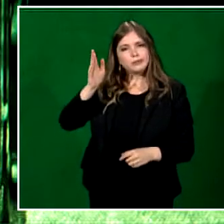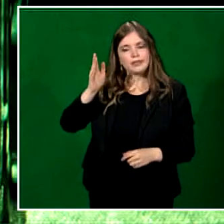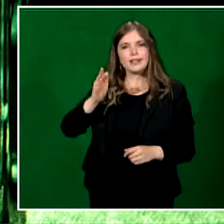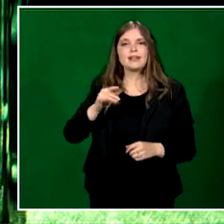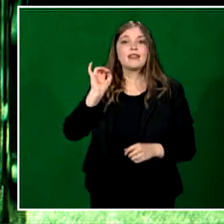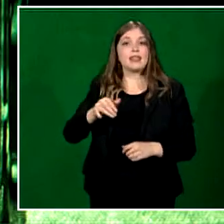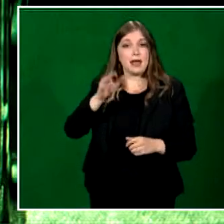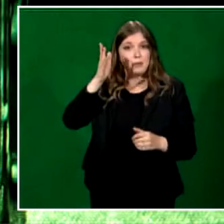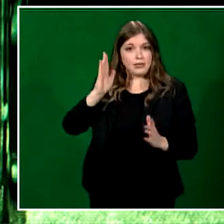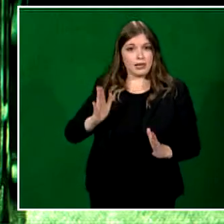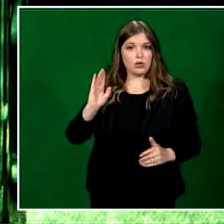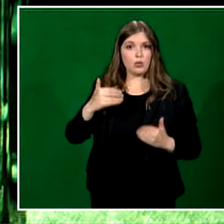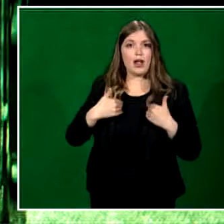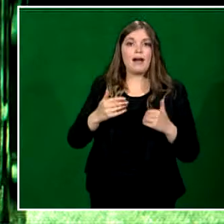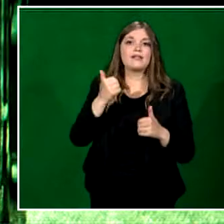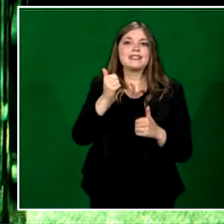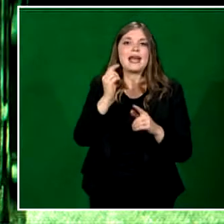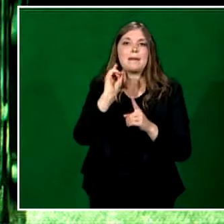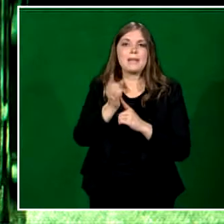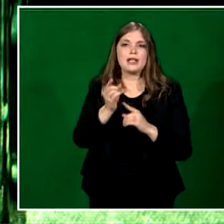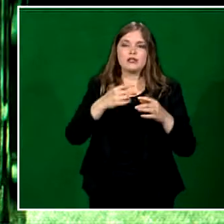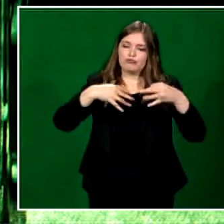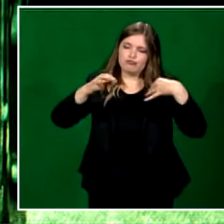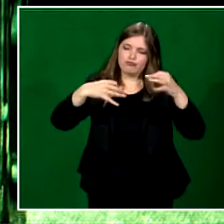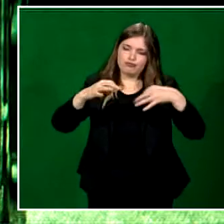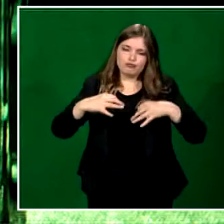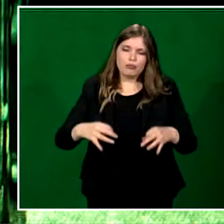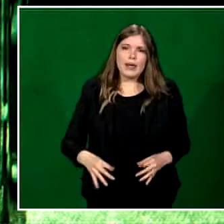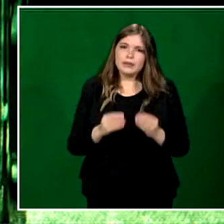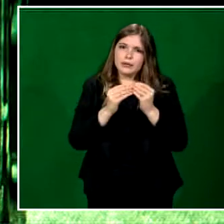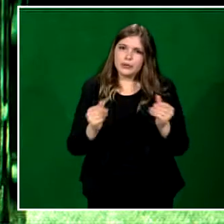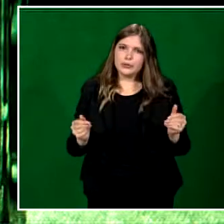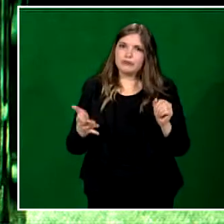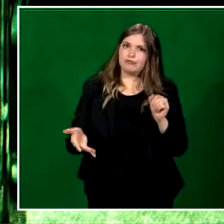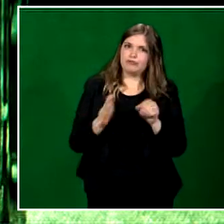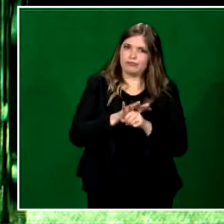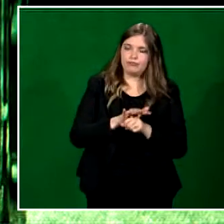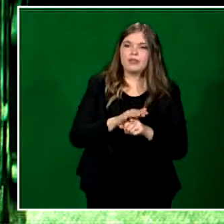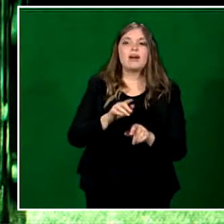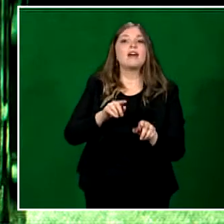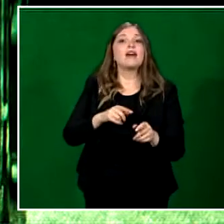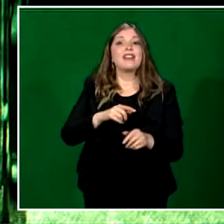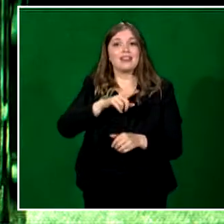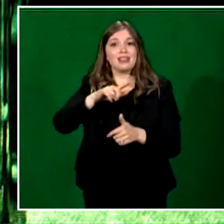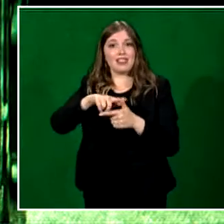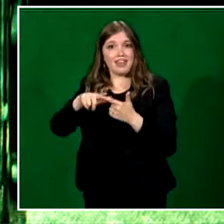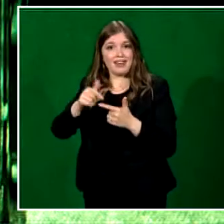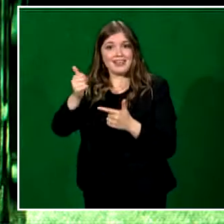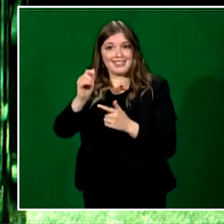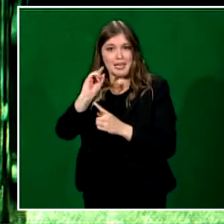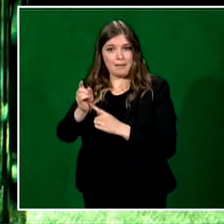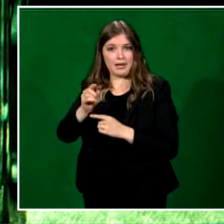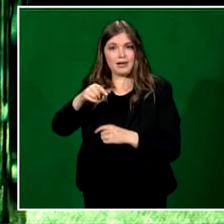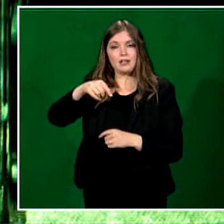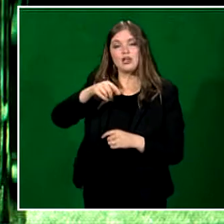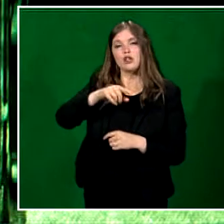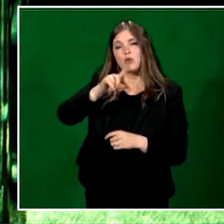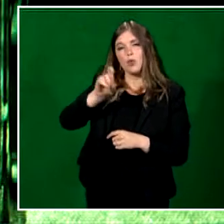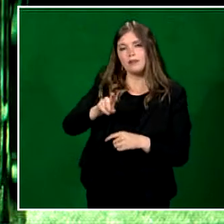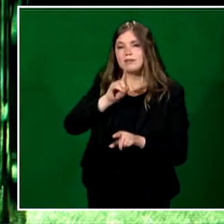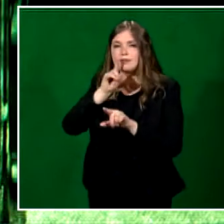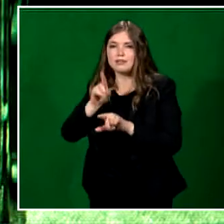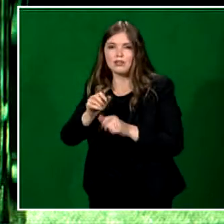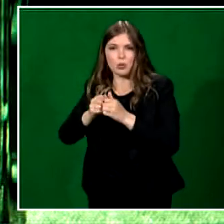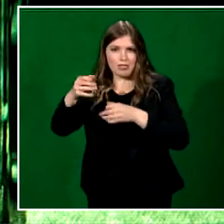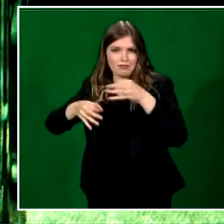to outline their team solution in its entirety, followed by a 10-minute Q&A with the judges. Presenters,